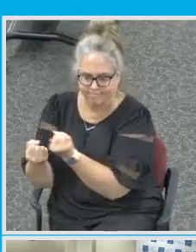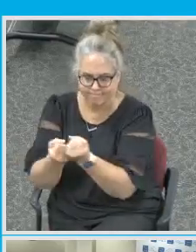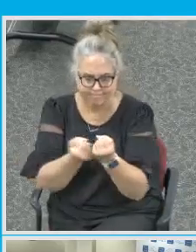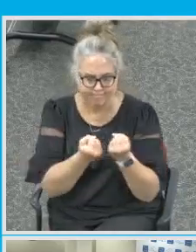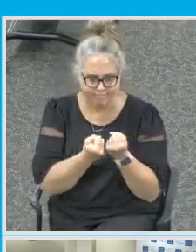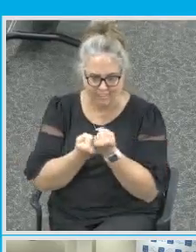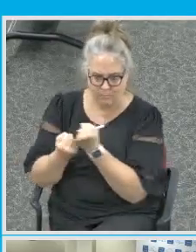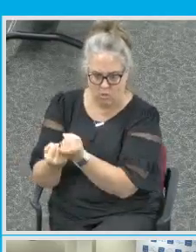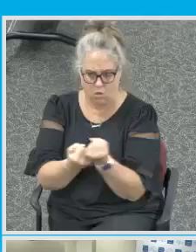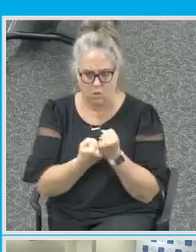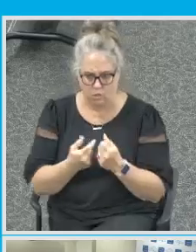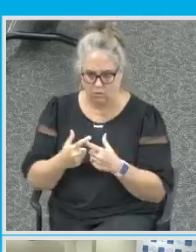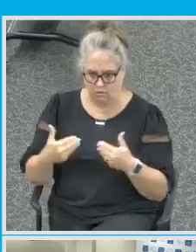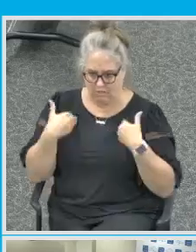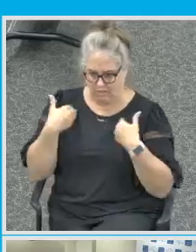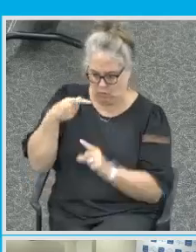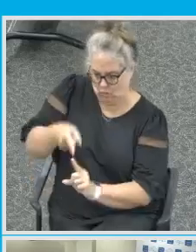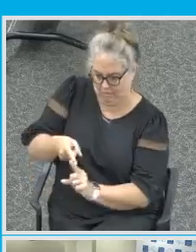health.